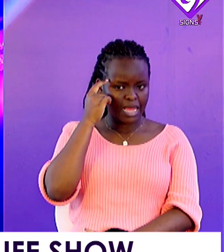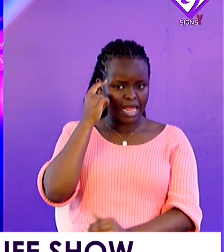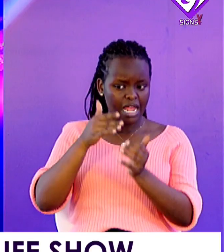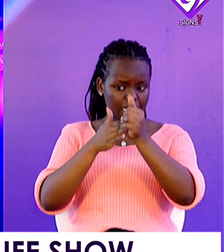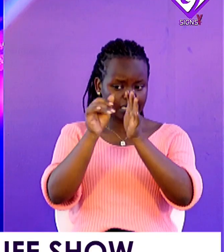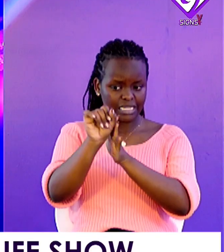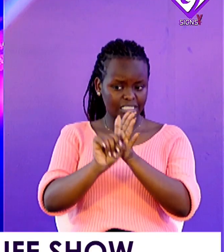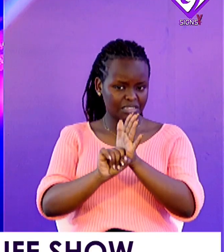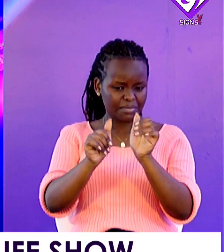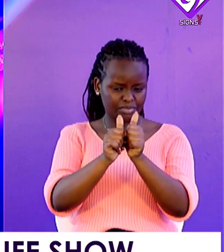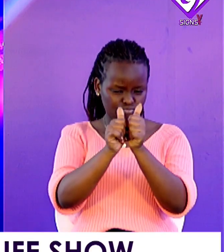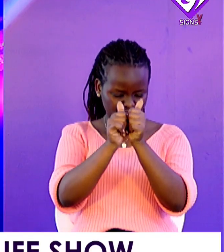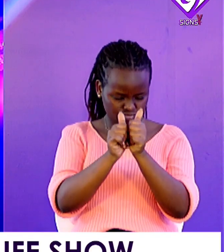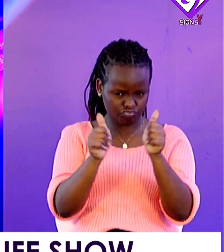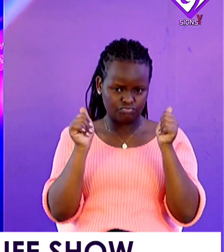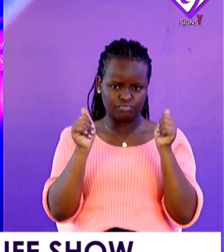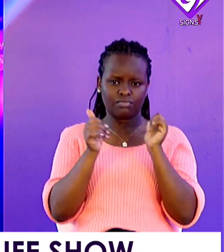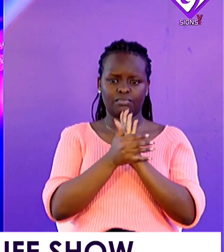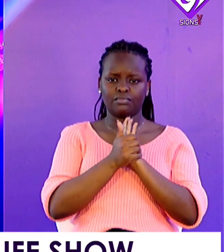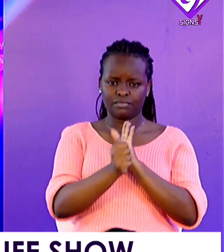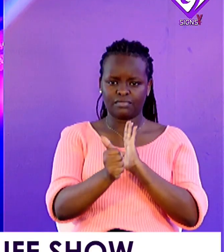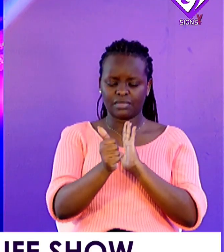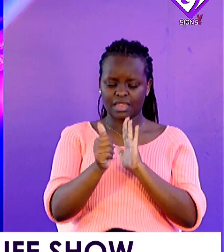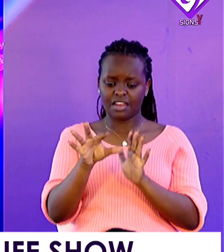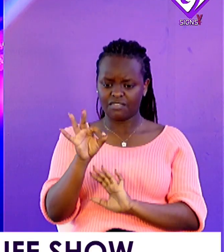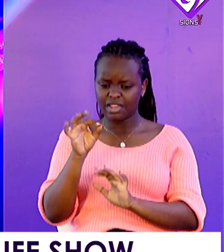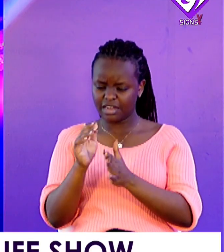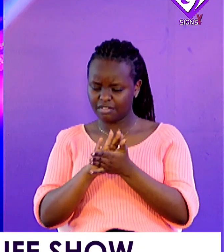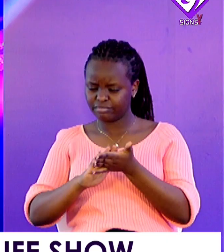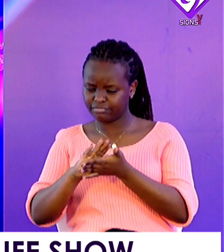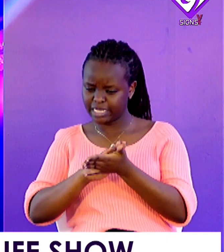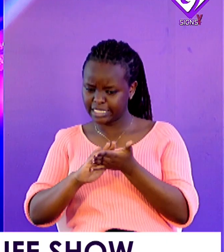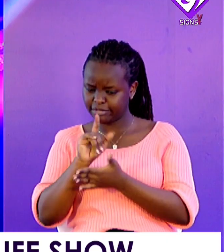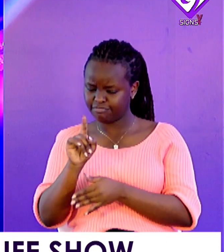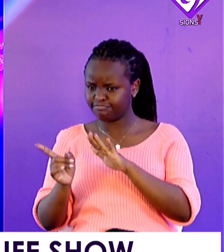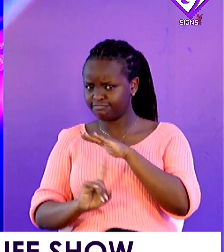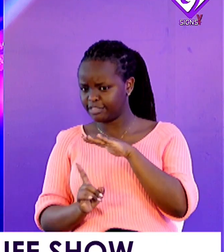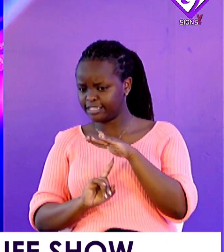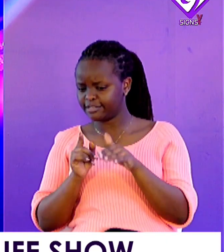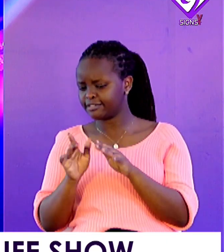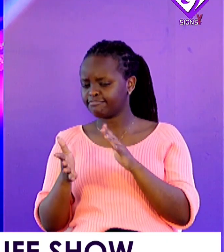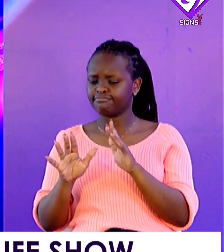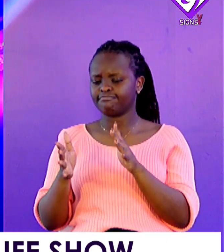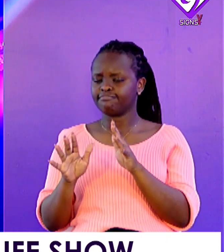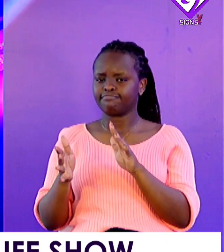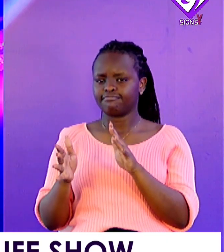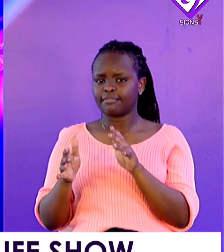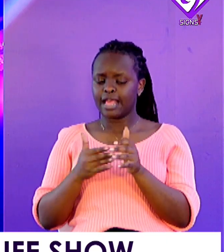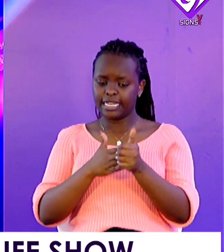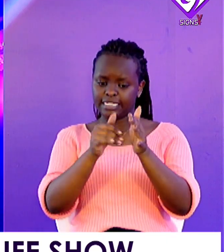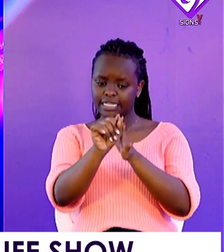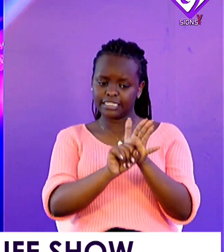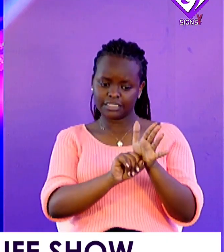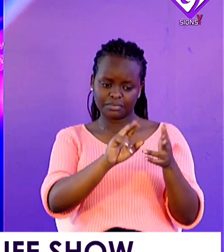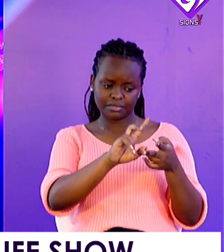the foundation of such ministries. Right. Of the sound leadership or structures in our